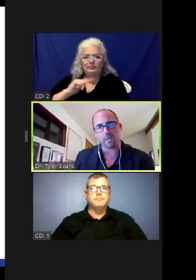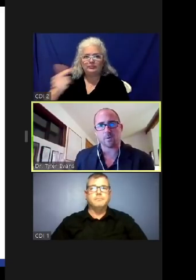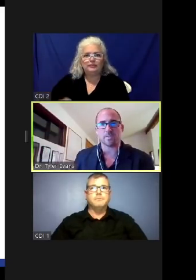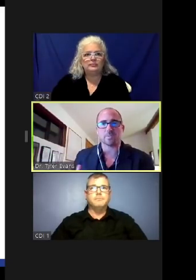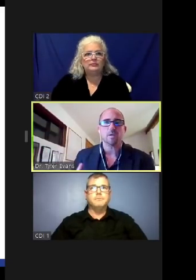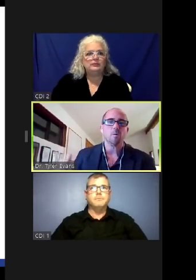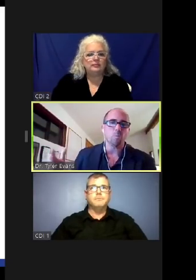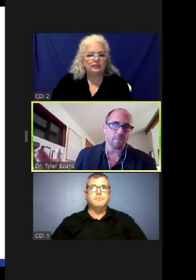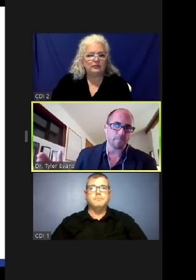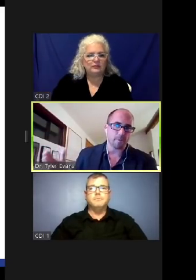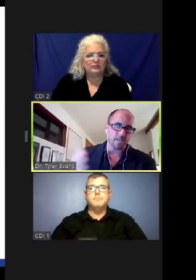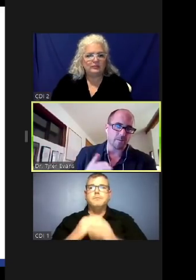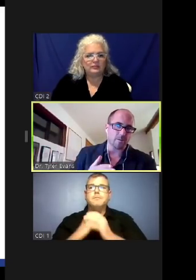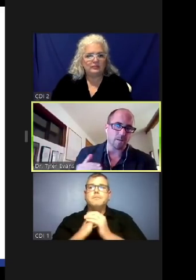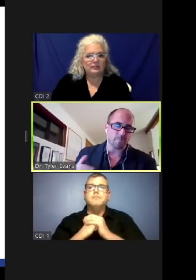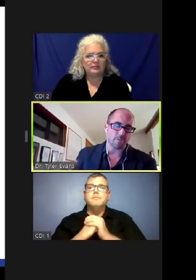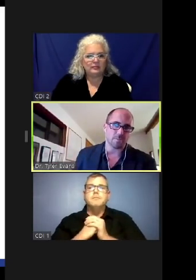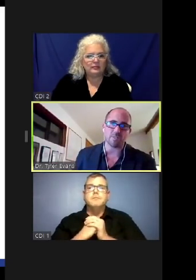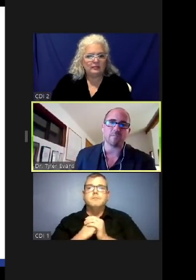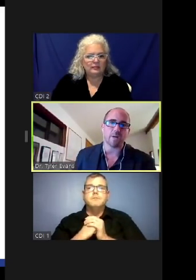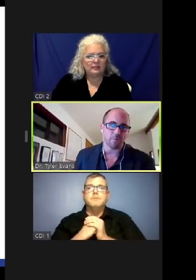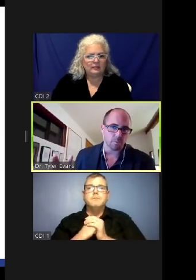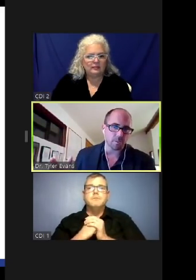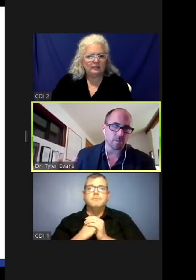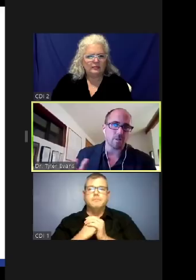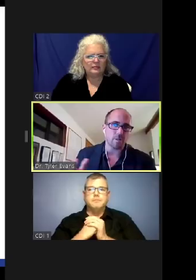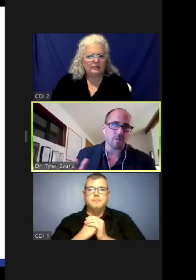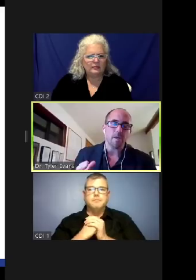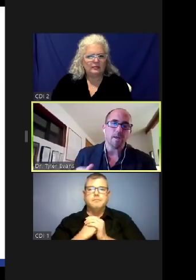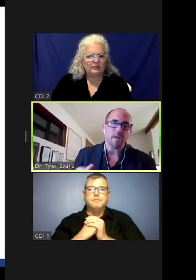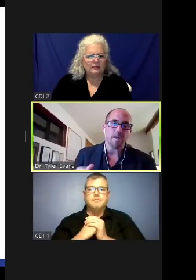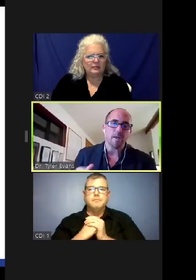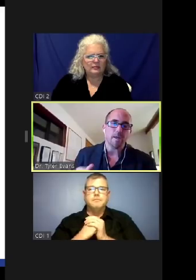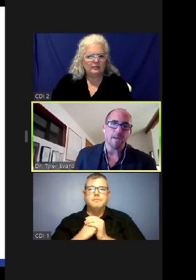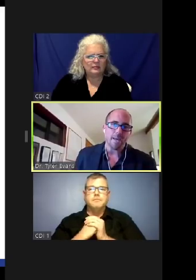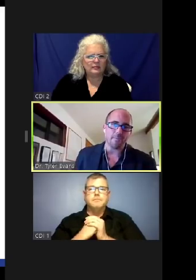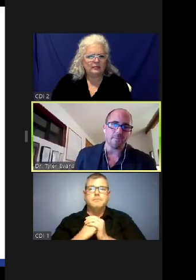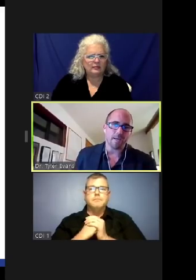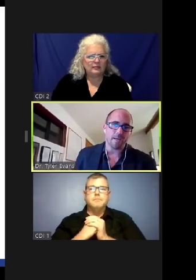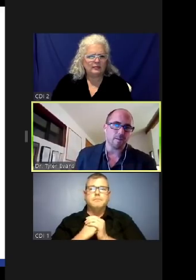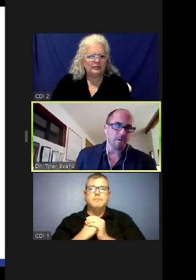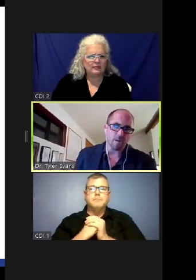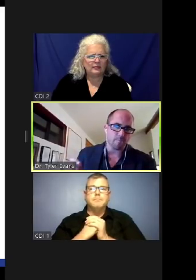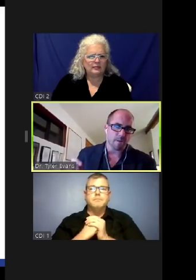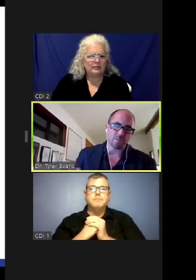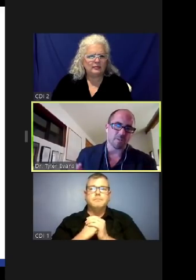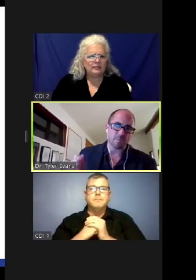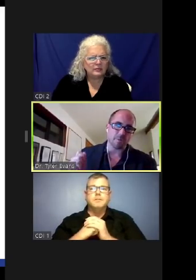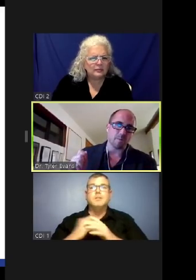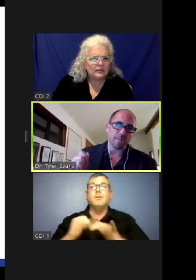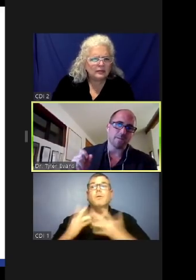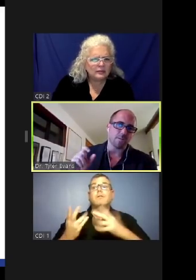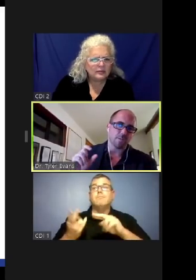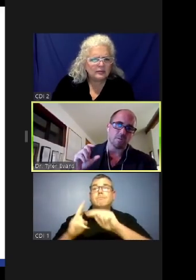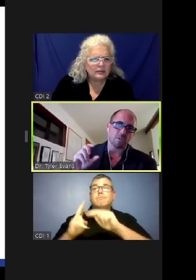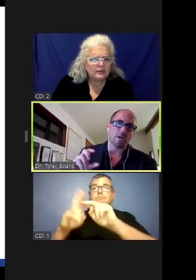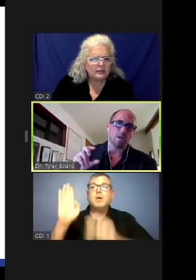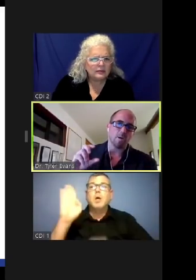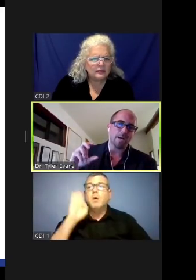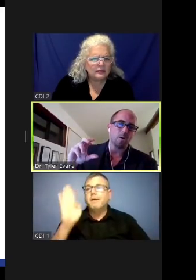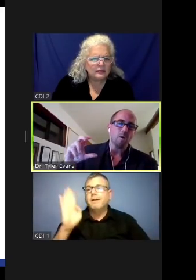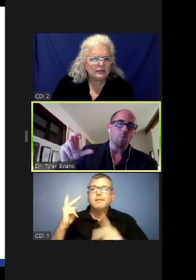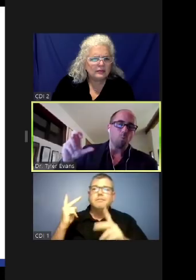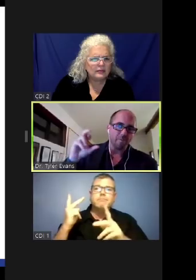continue to increase, we'll be able to get to 65 and older and then beyond. And then I'm just going to spend a minute just sort of